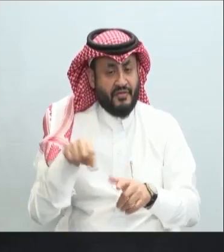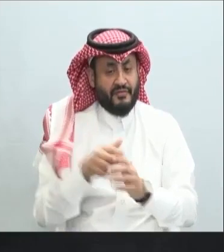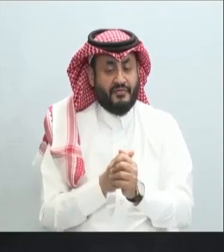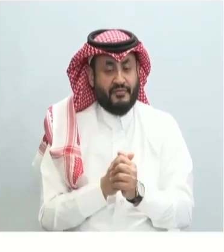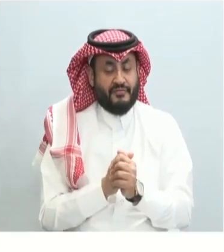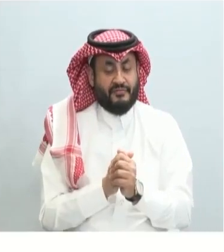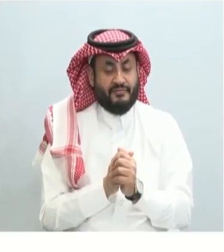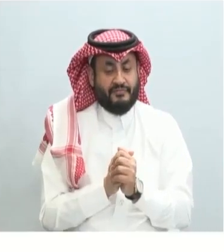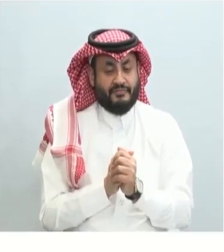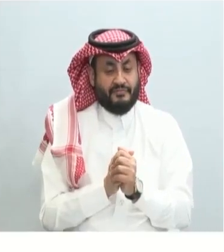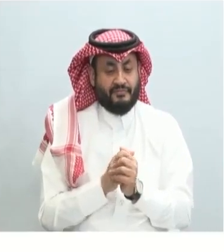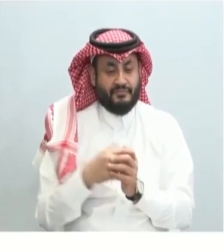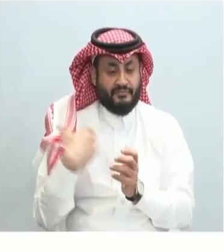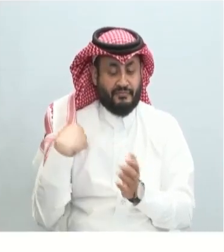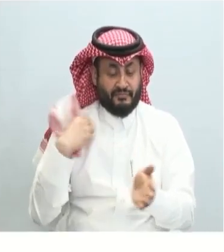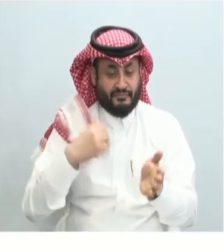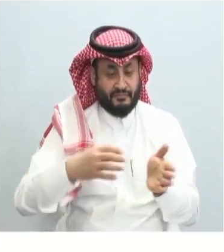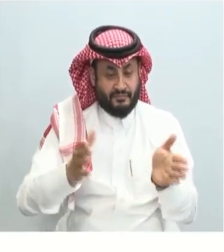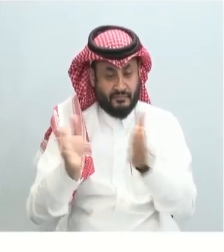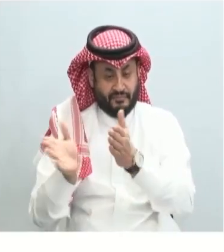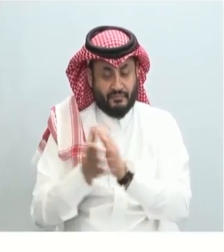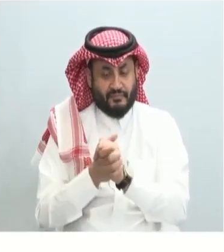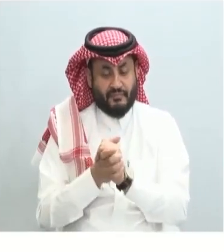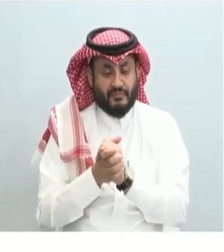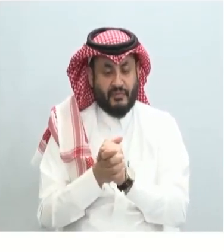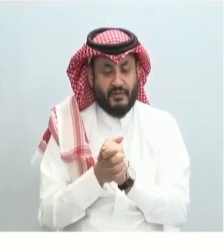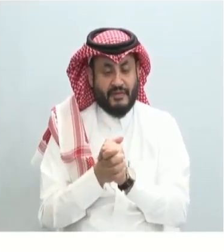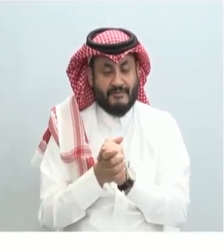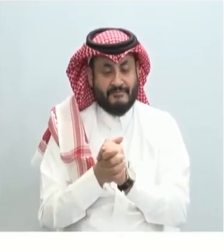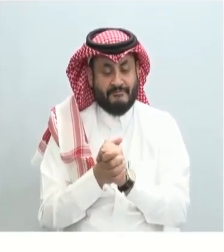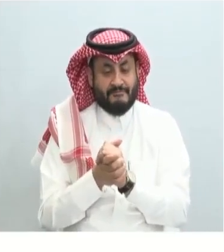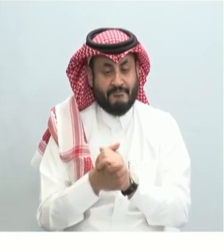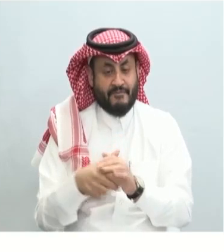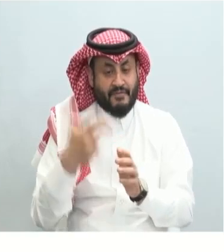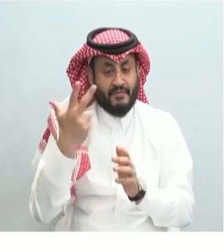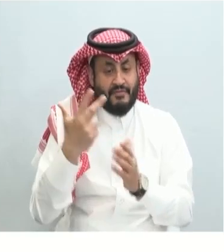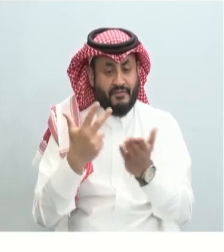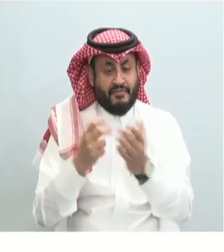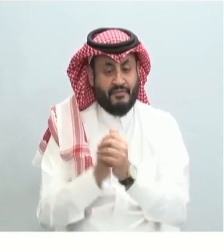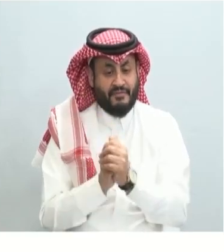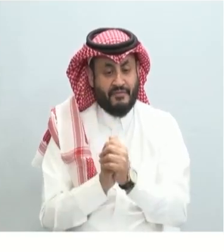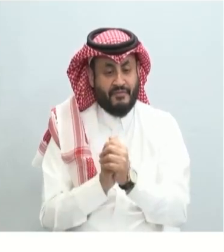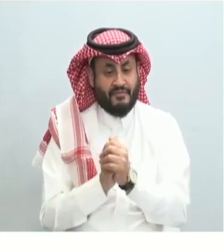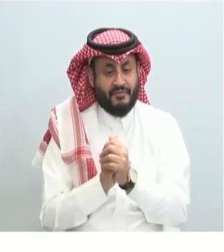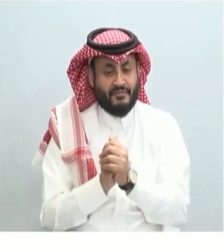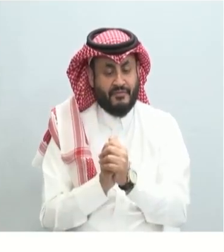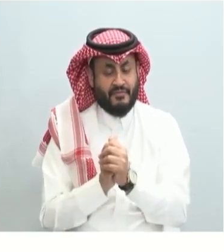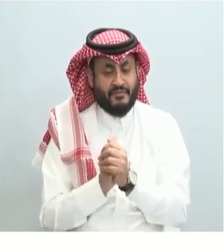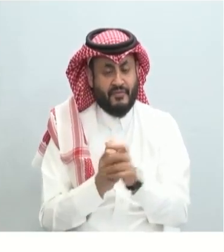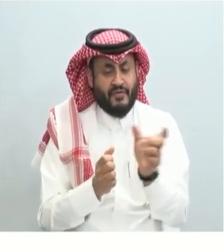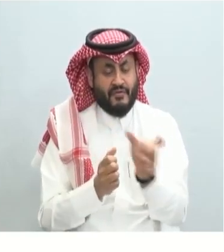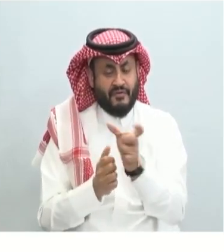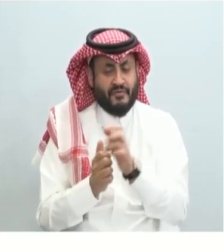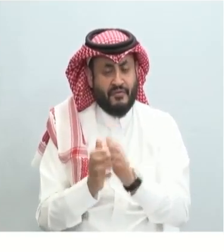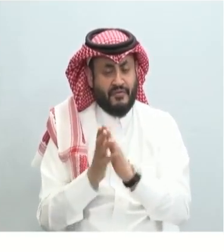forget them. So after this, we had another or our third lesson with this unit, which is called Words